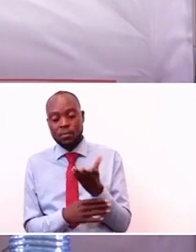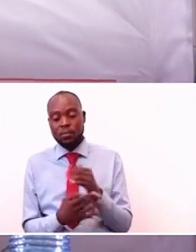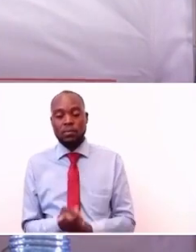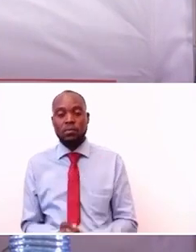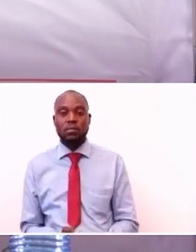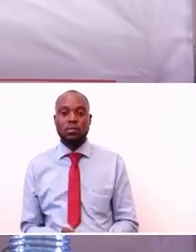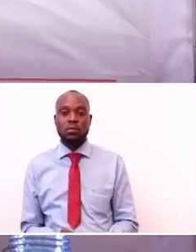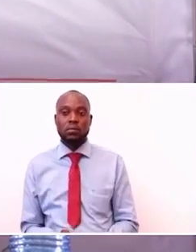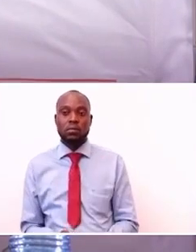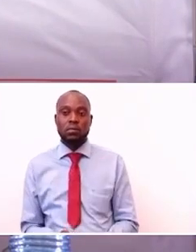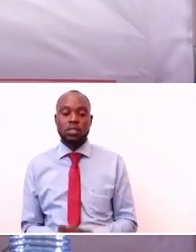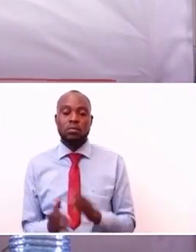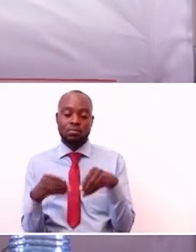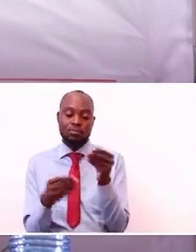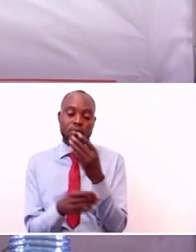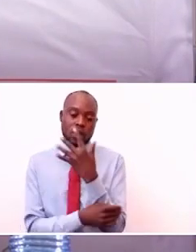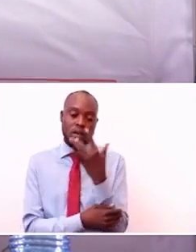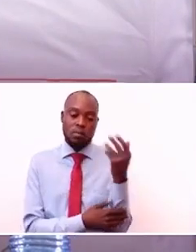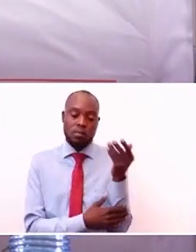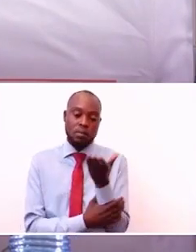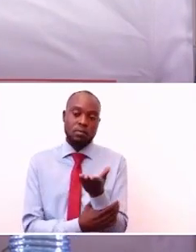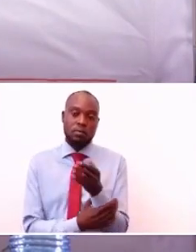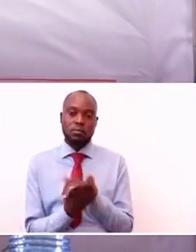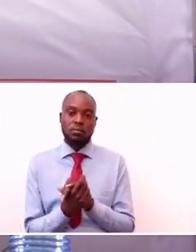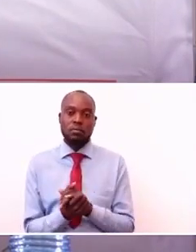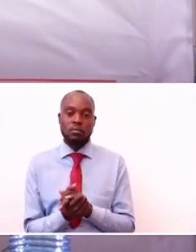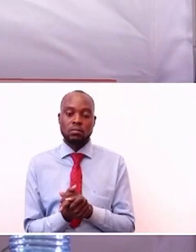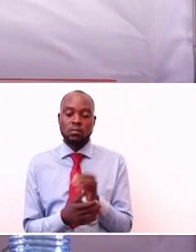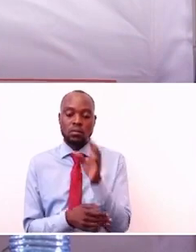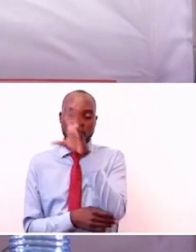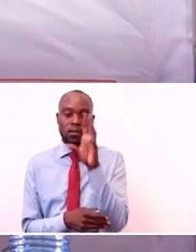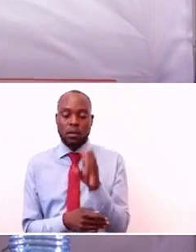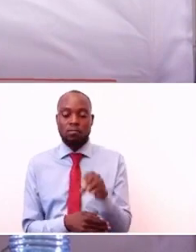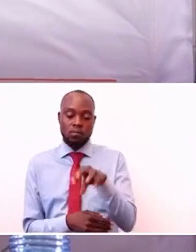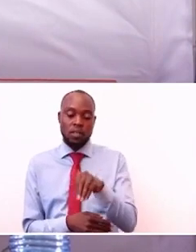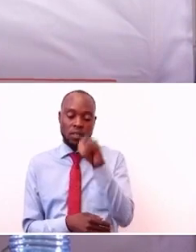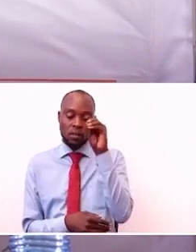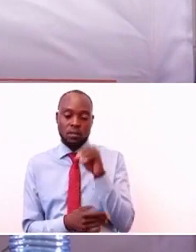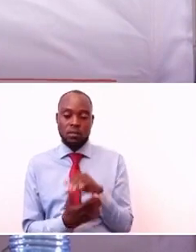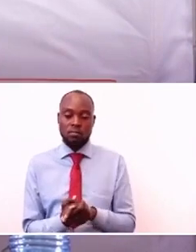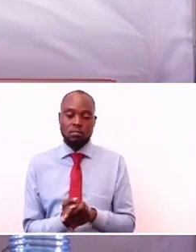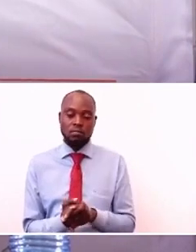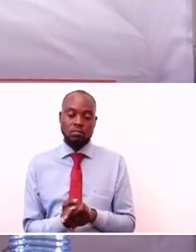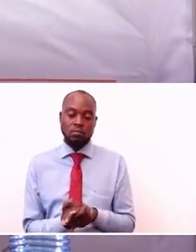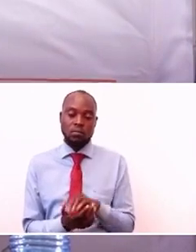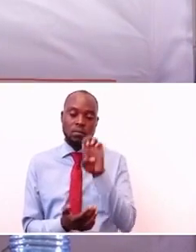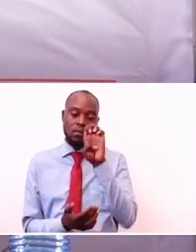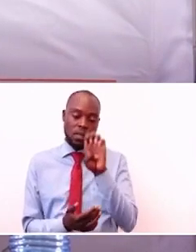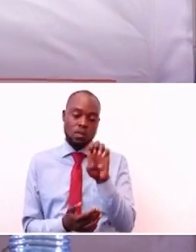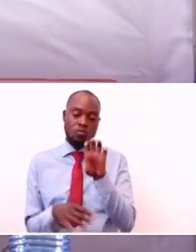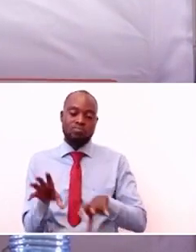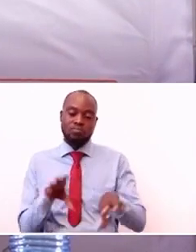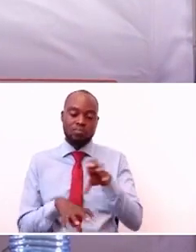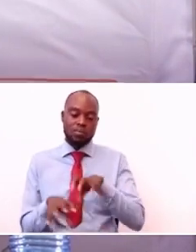Let me give you some numbers. The Africa tech ecosystem last